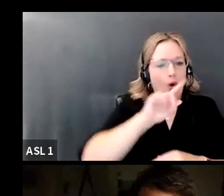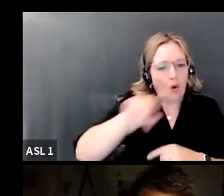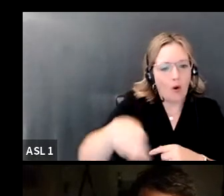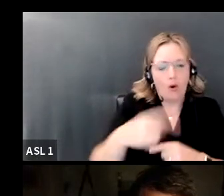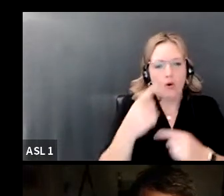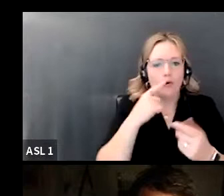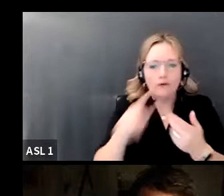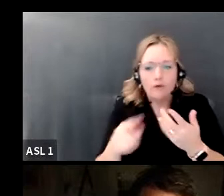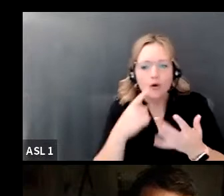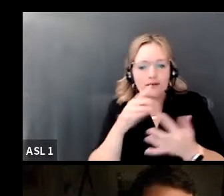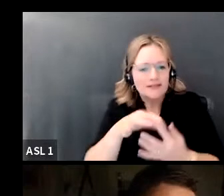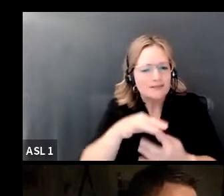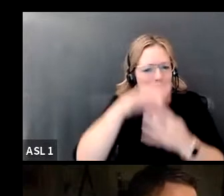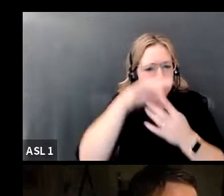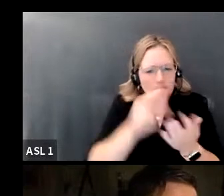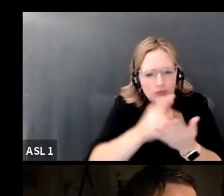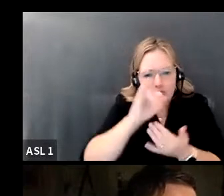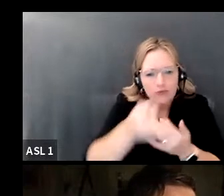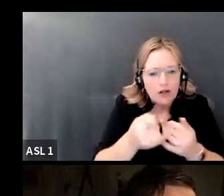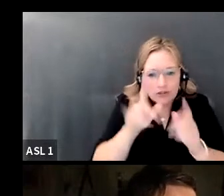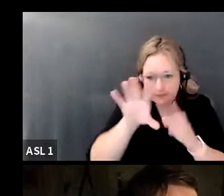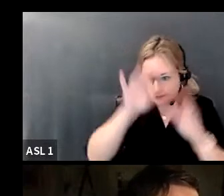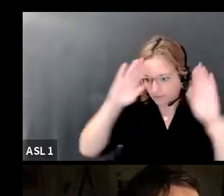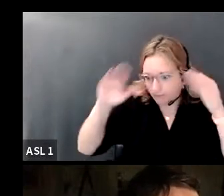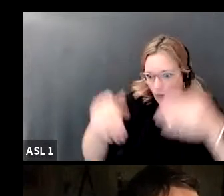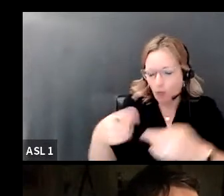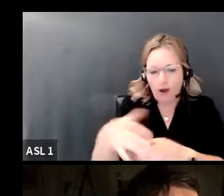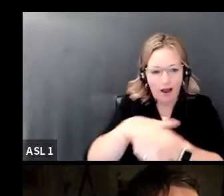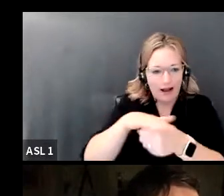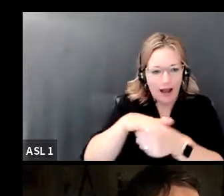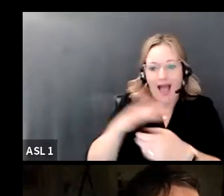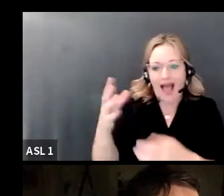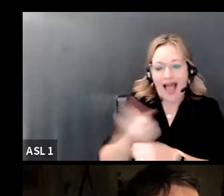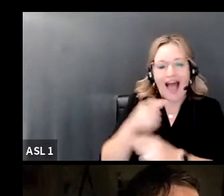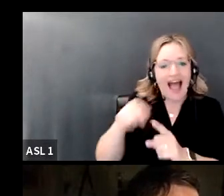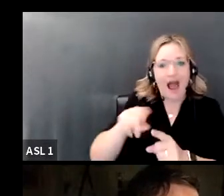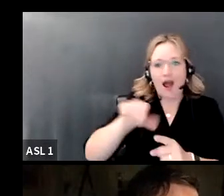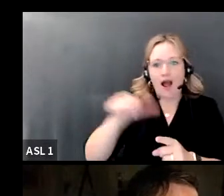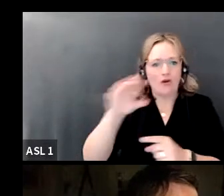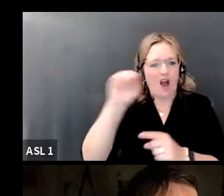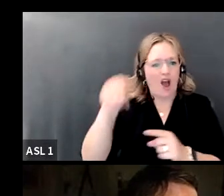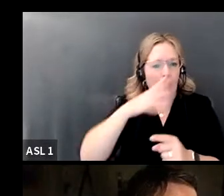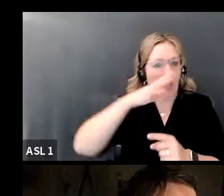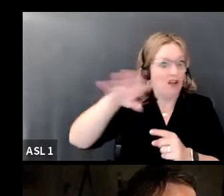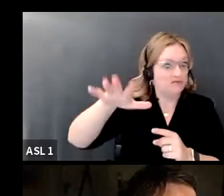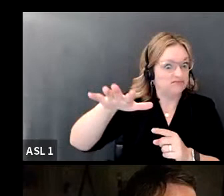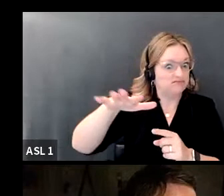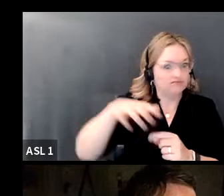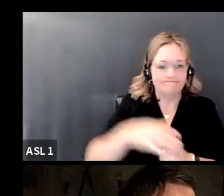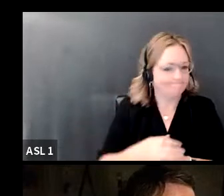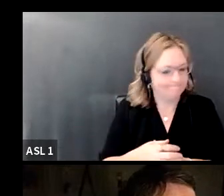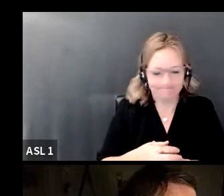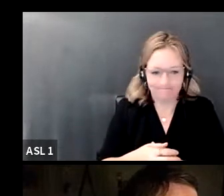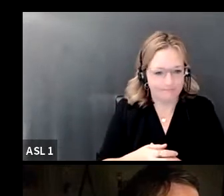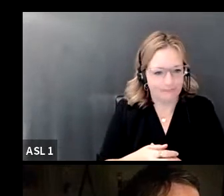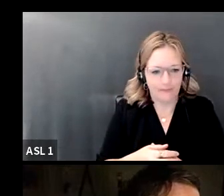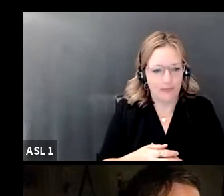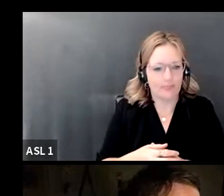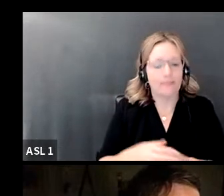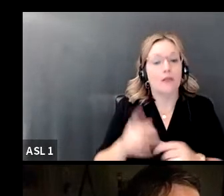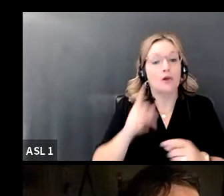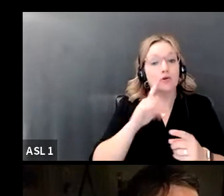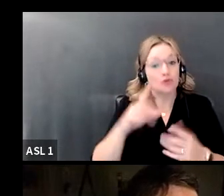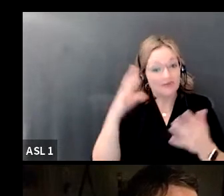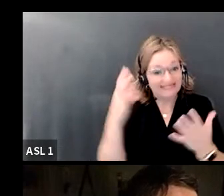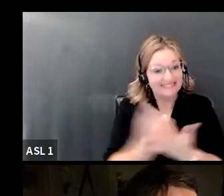projects they should not pick one neighborhood as the winner and leave the rest of ottawa in order to be taken